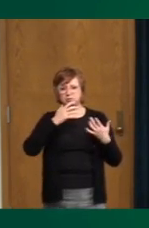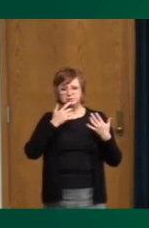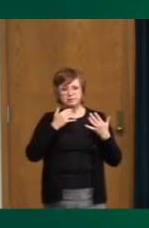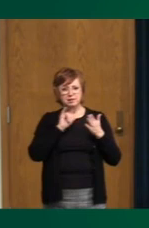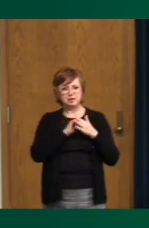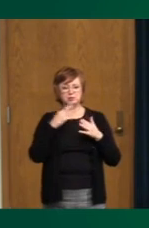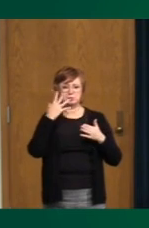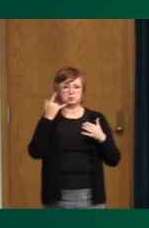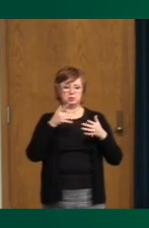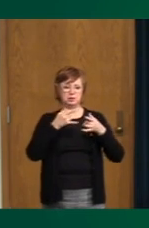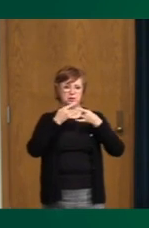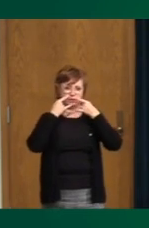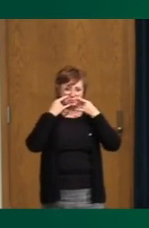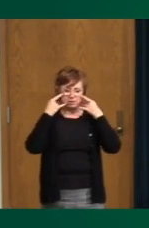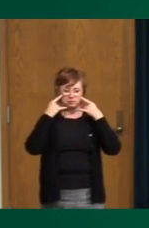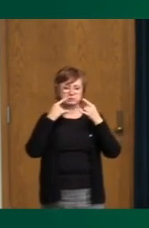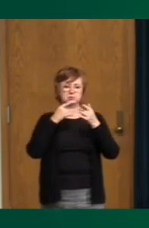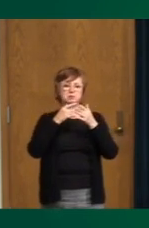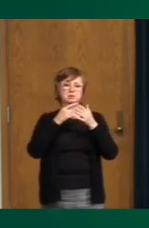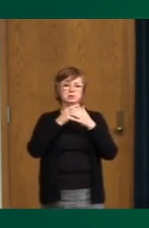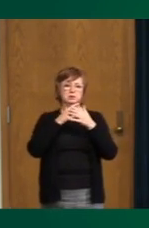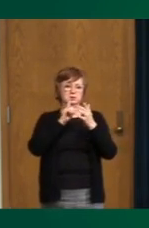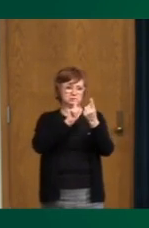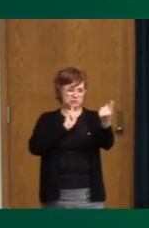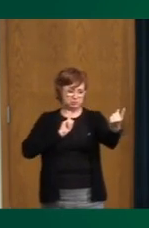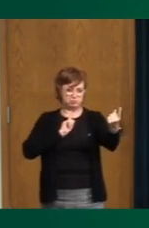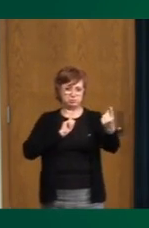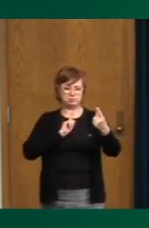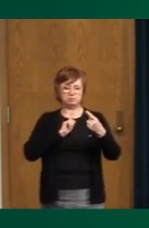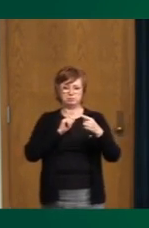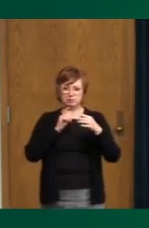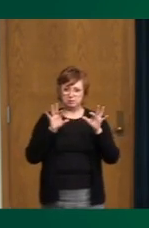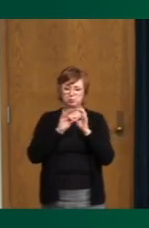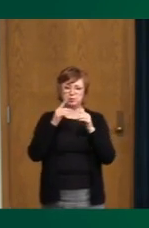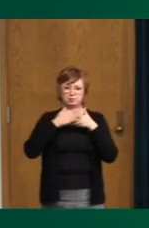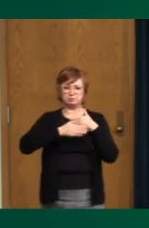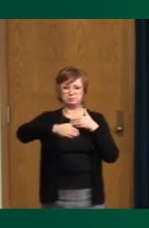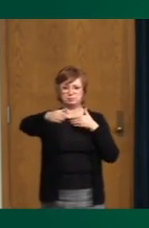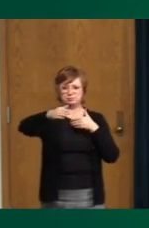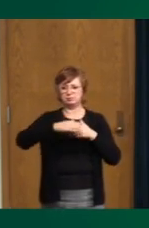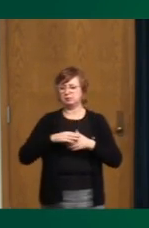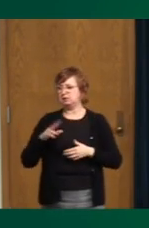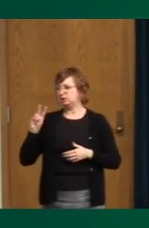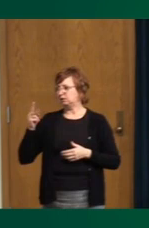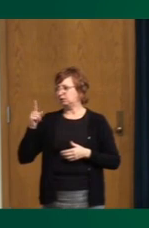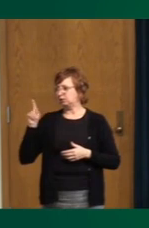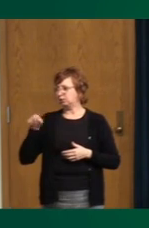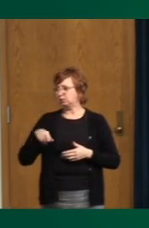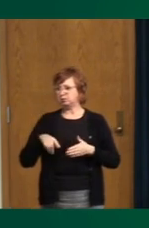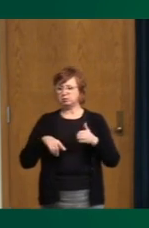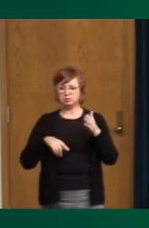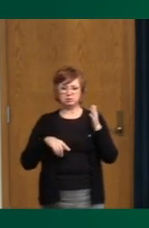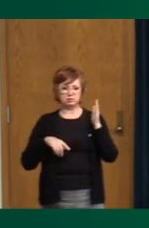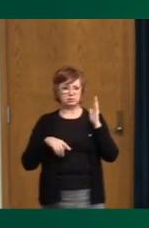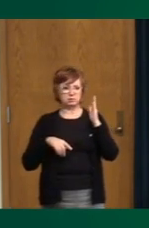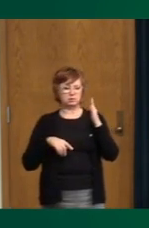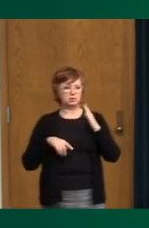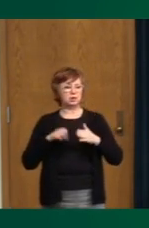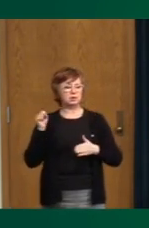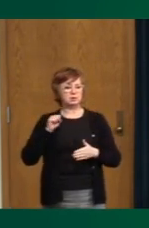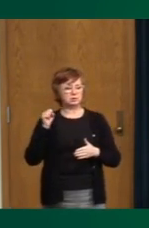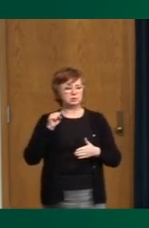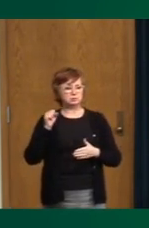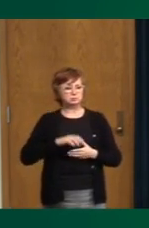use, and that is how we need to navigate going forwards. Follow-up, Brian? I